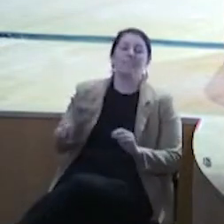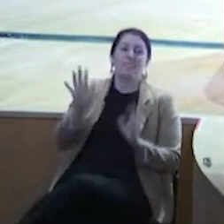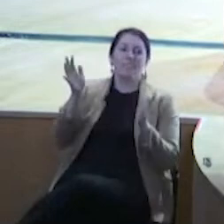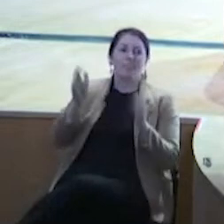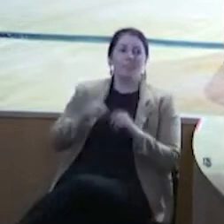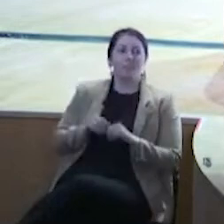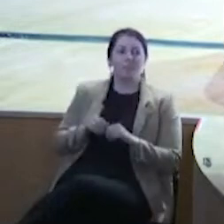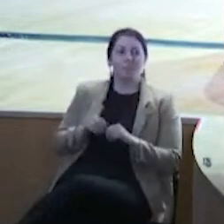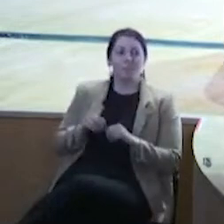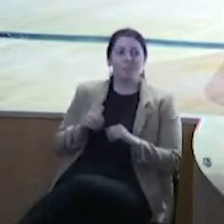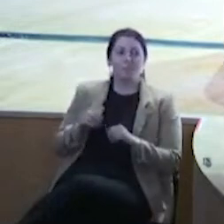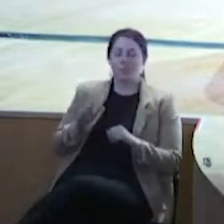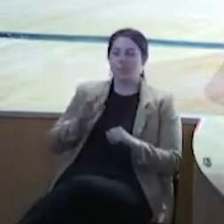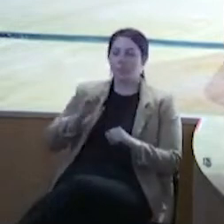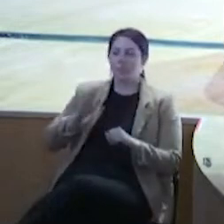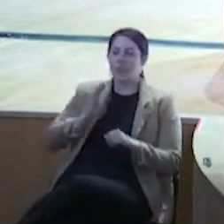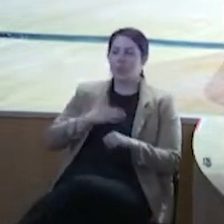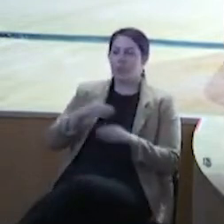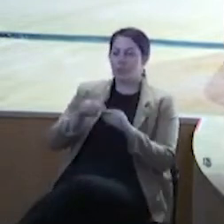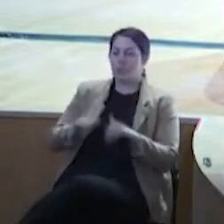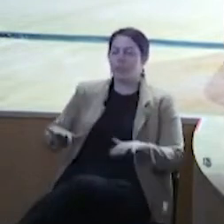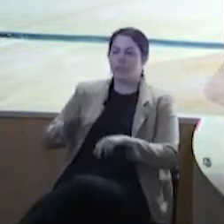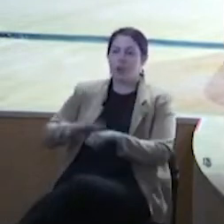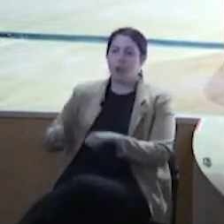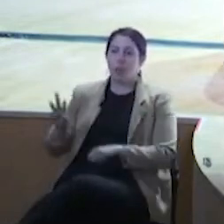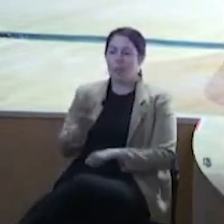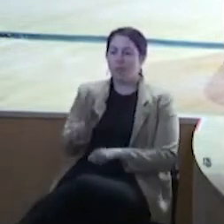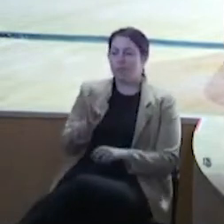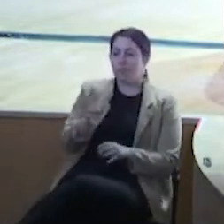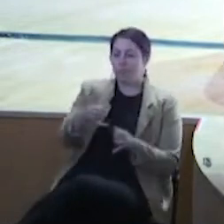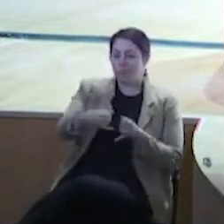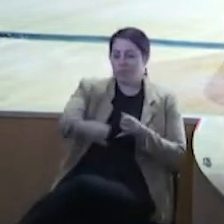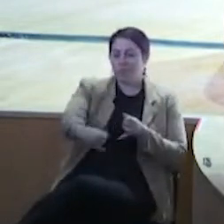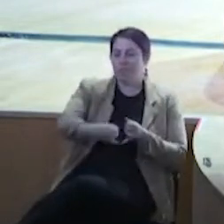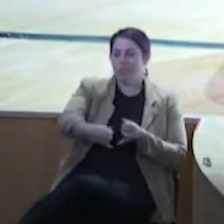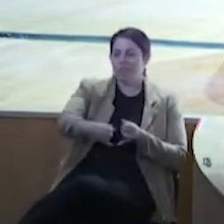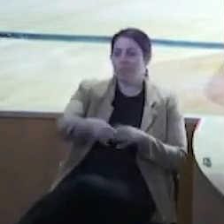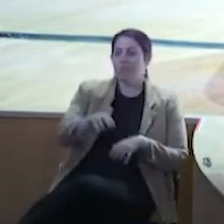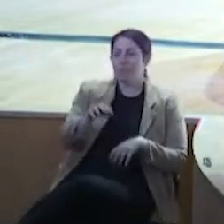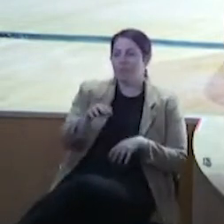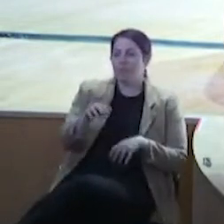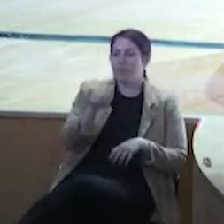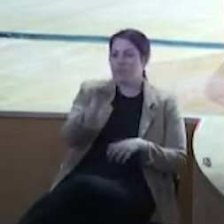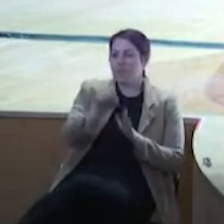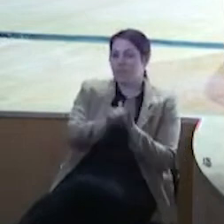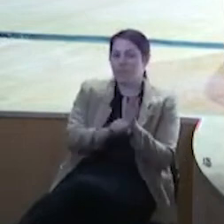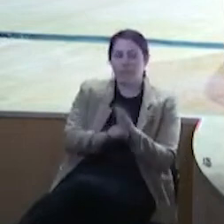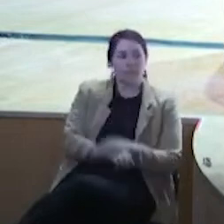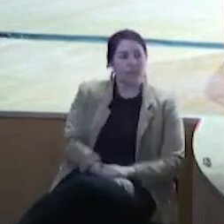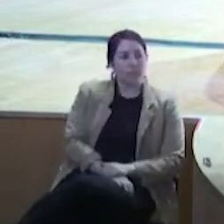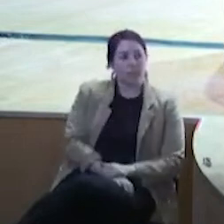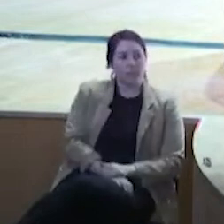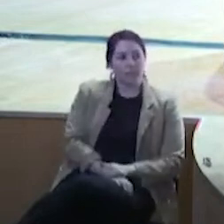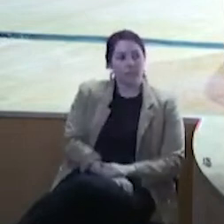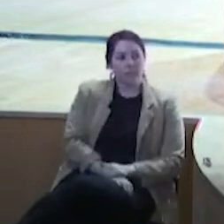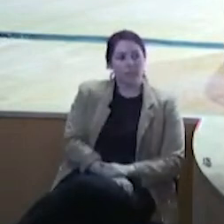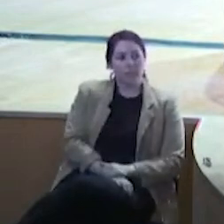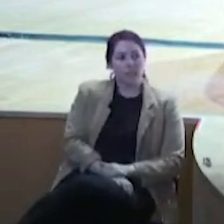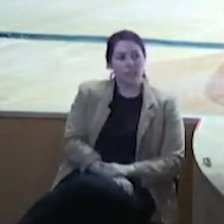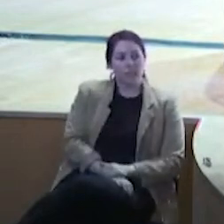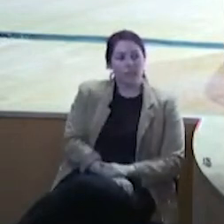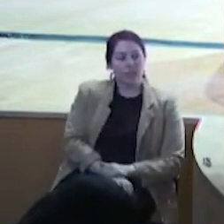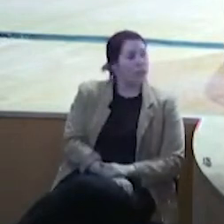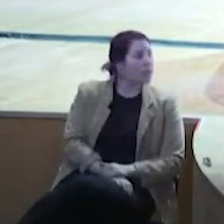but we are on the our reservation is on the western side of the state of Arizona, and then part of our lands go